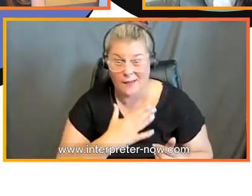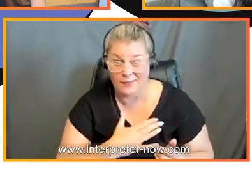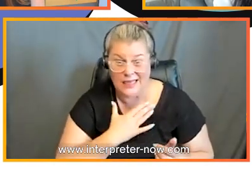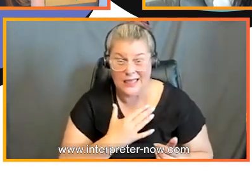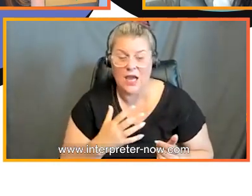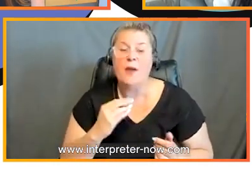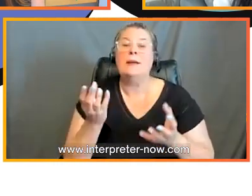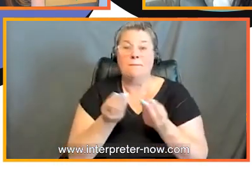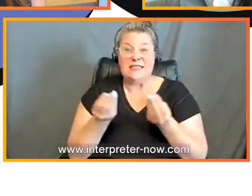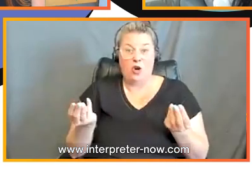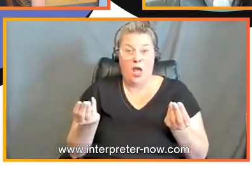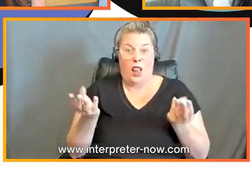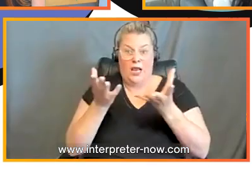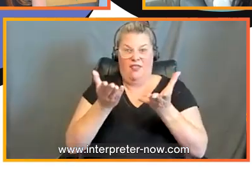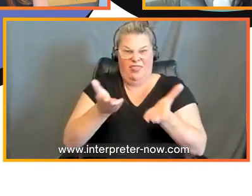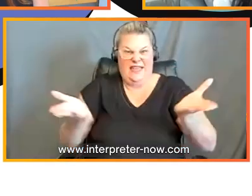yes, I am